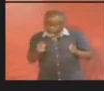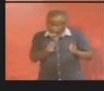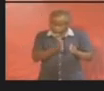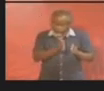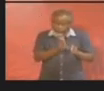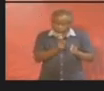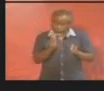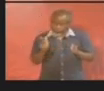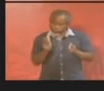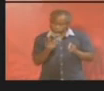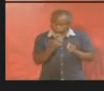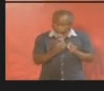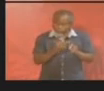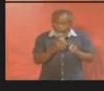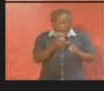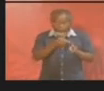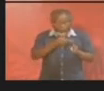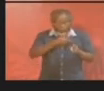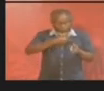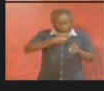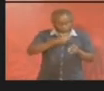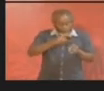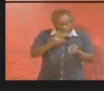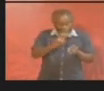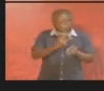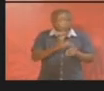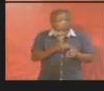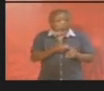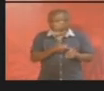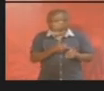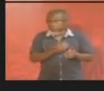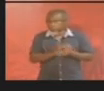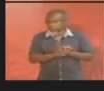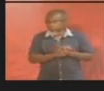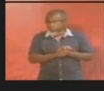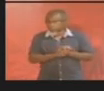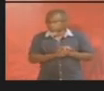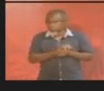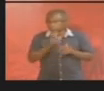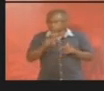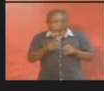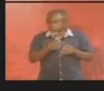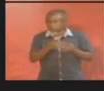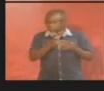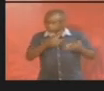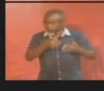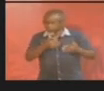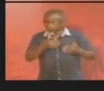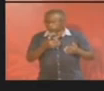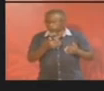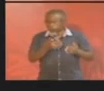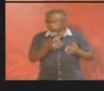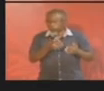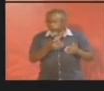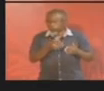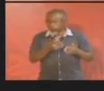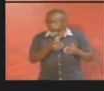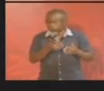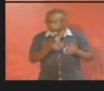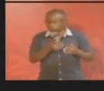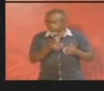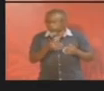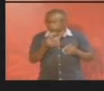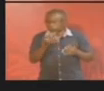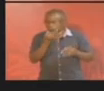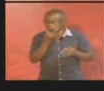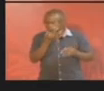be administered 3 months before that July 18th date, which is April 18th. That's 4 days from now.